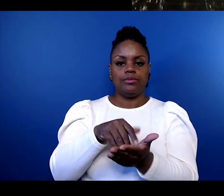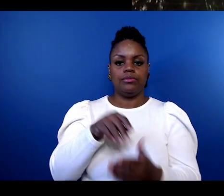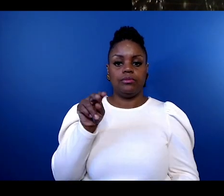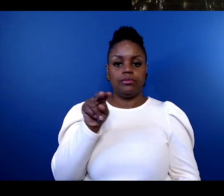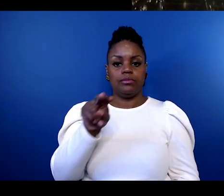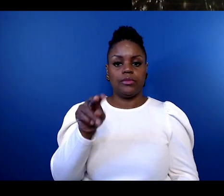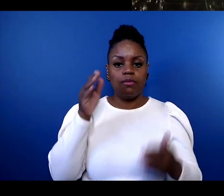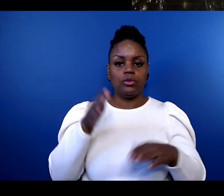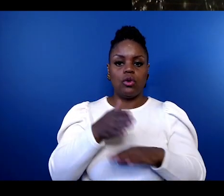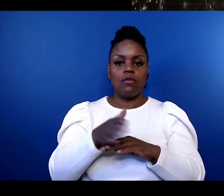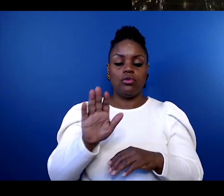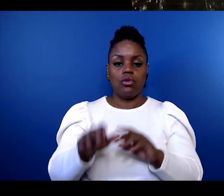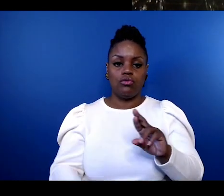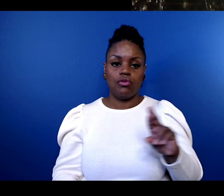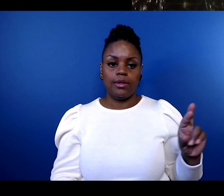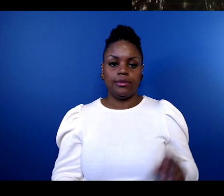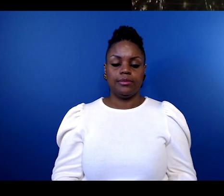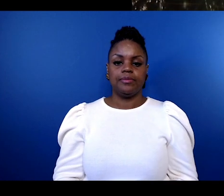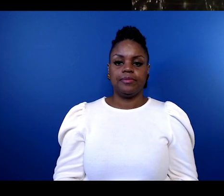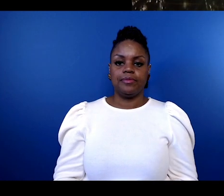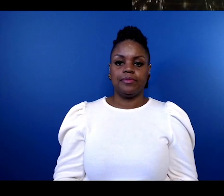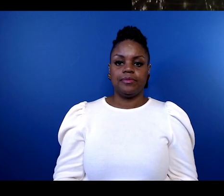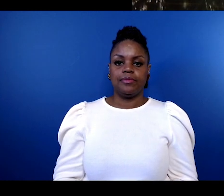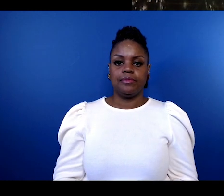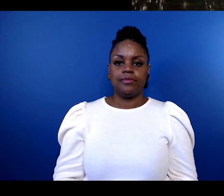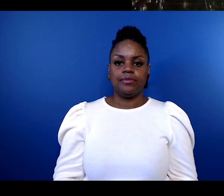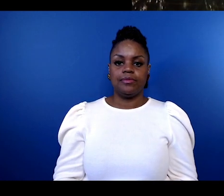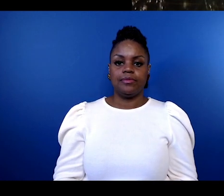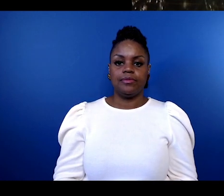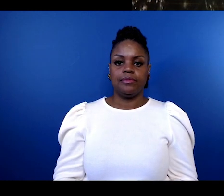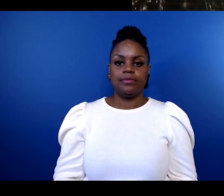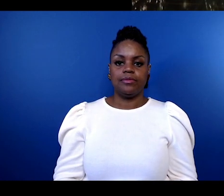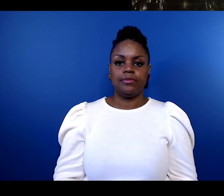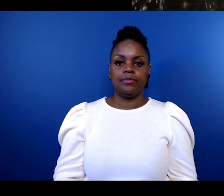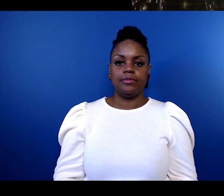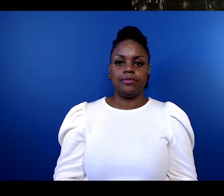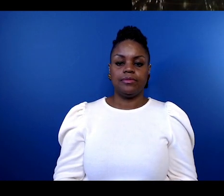And slowly lower the right hand back down. Lower the left.